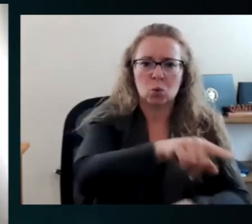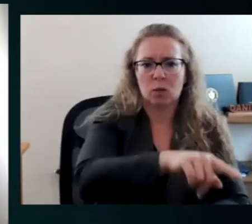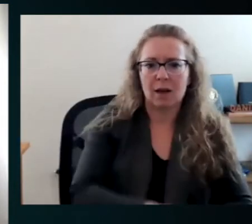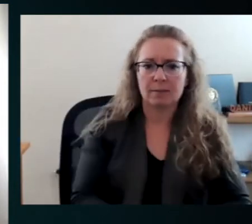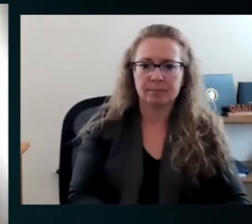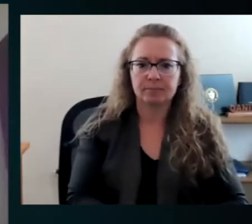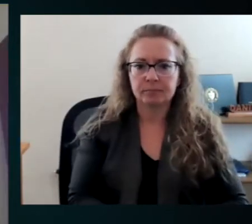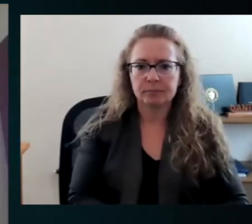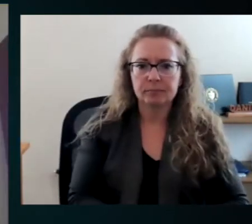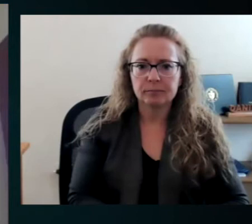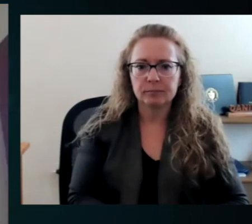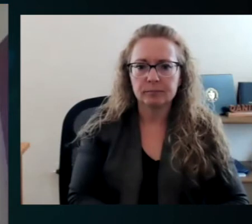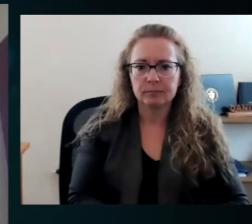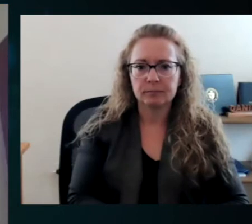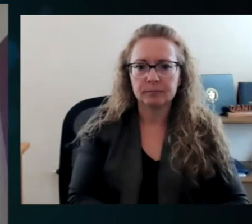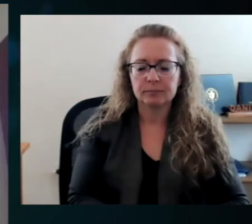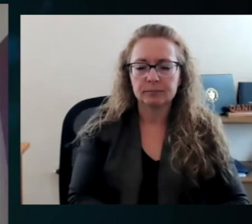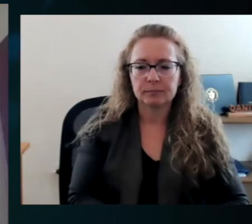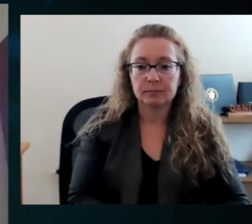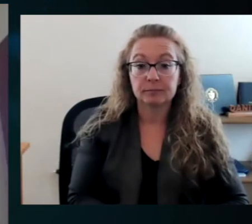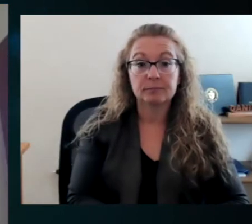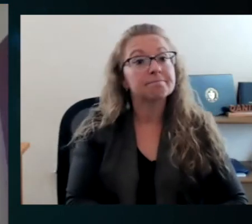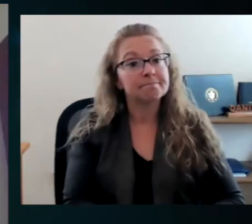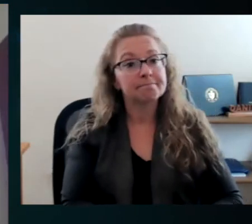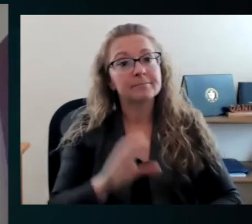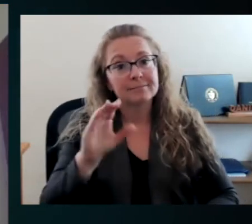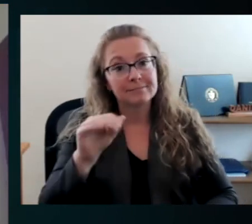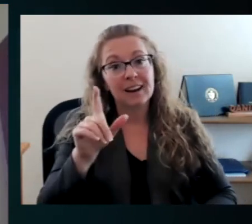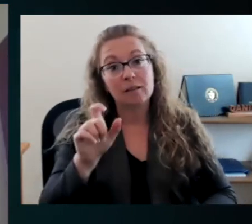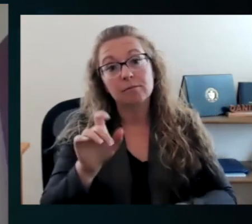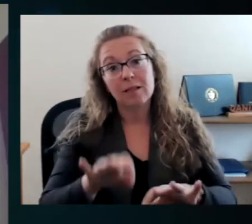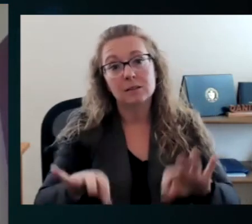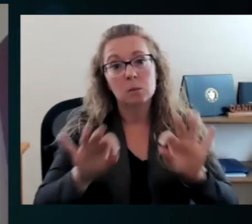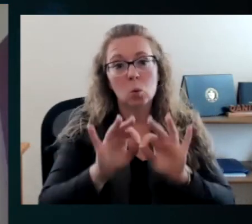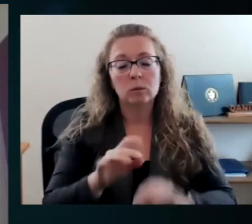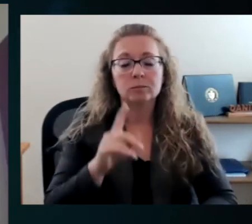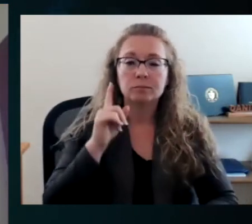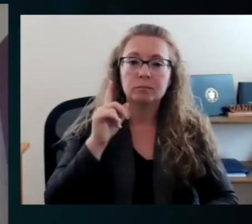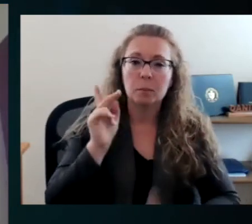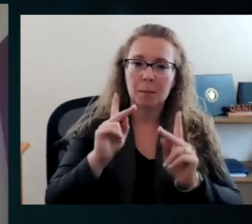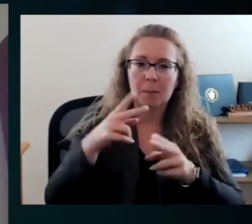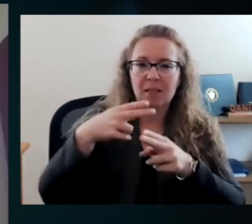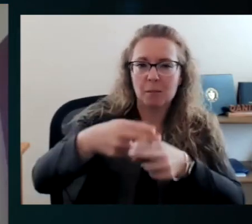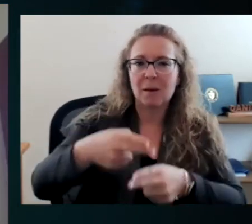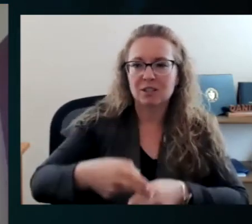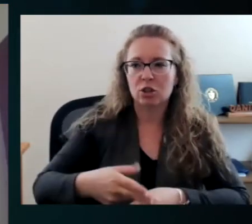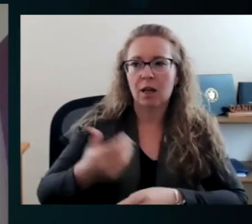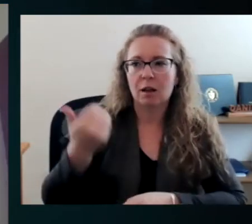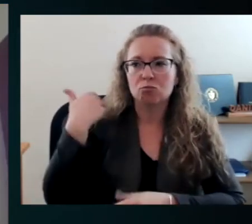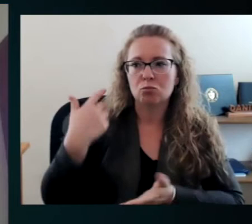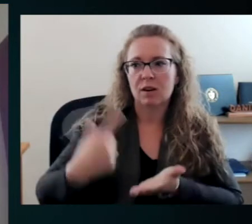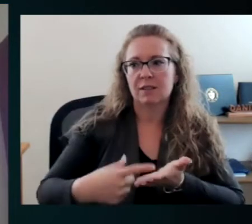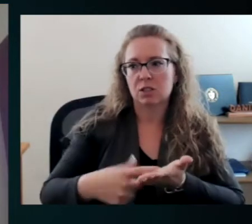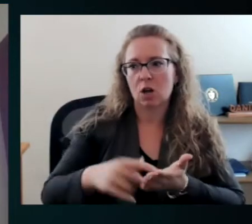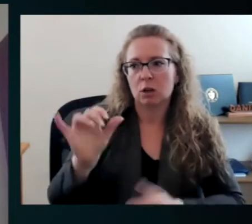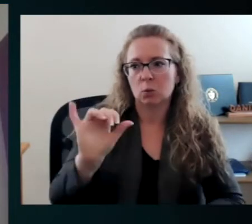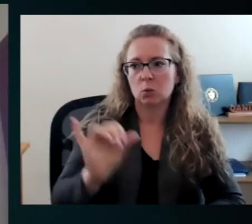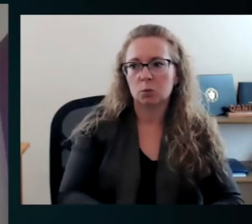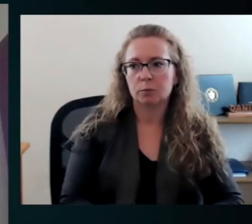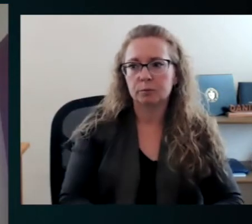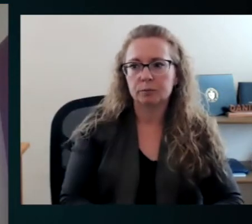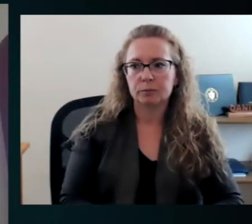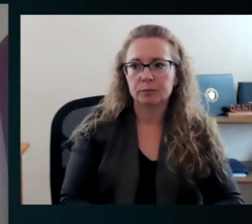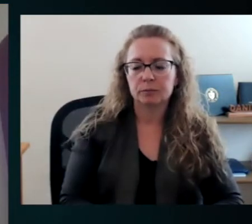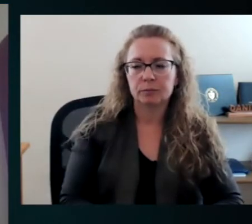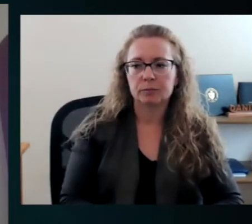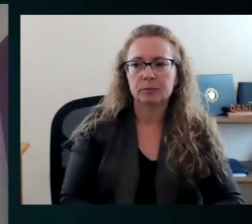Yeah, I think that's really important. That's something we've heard mentioned actually in the other talks as well. And as Morgan mentioned, and many other